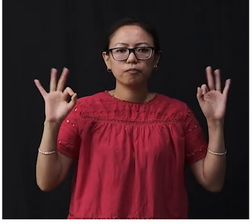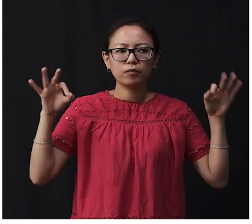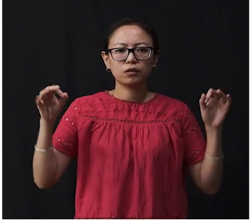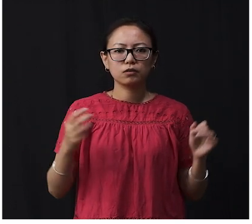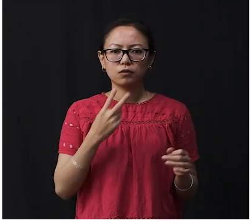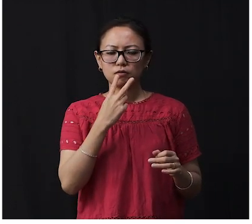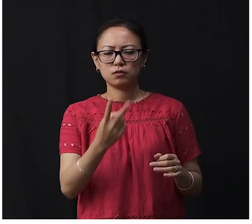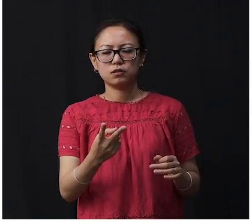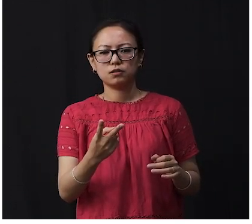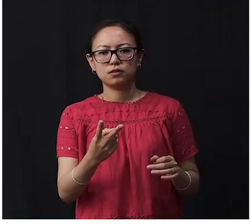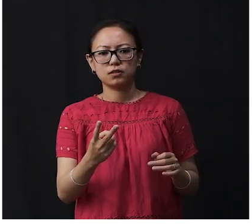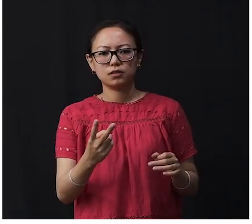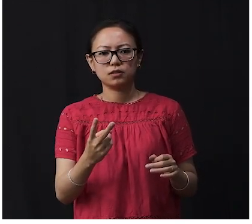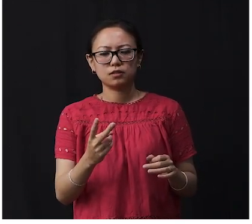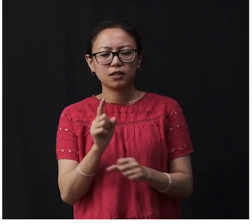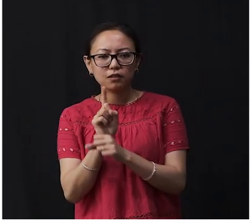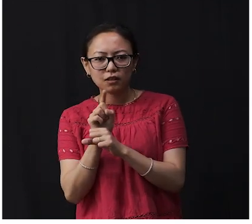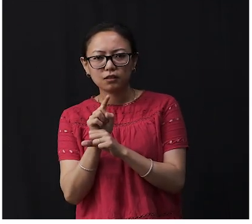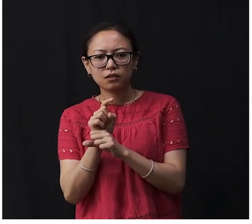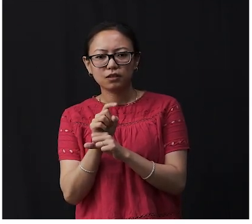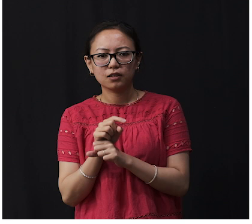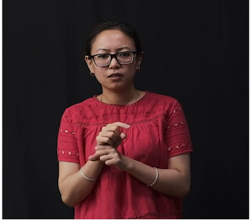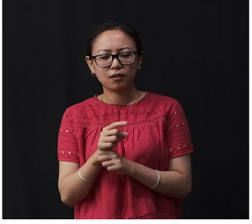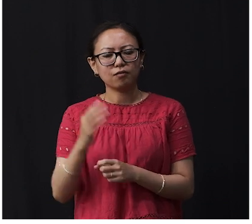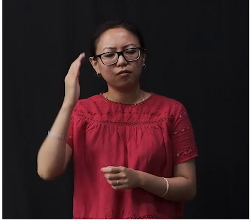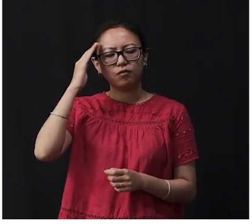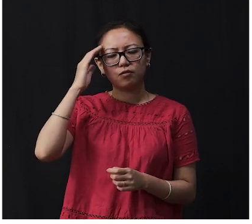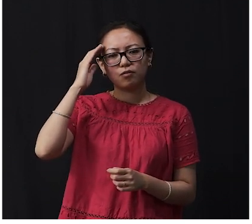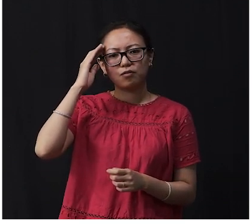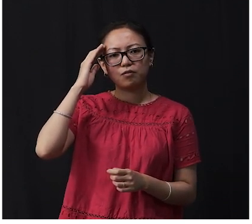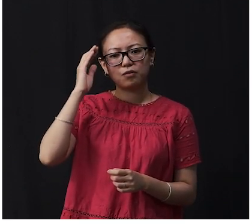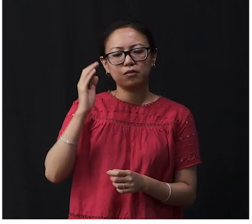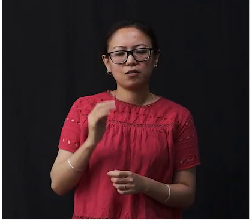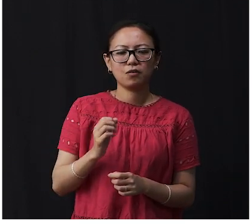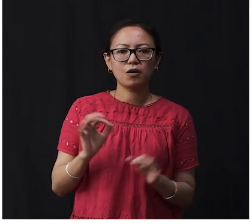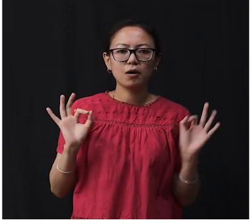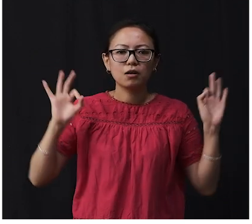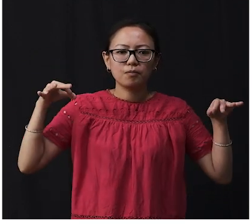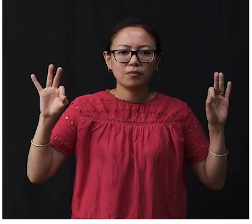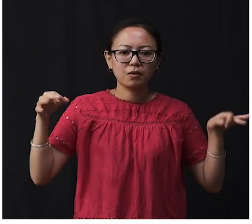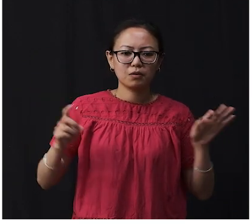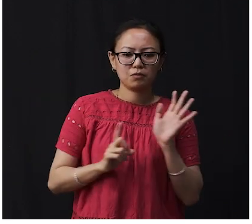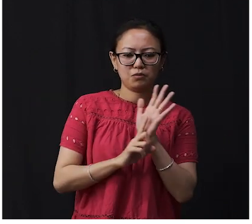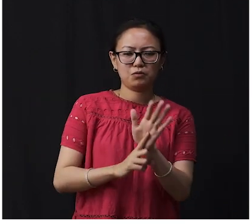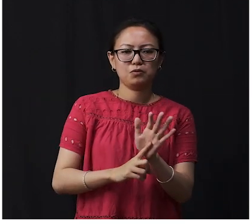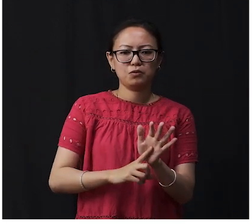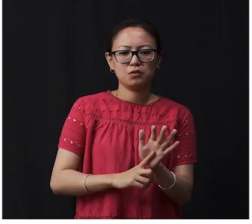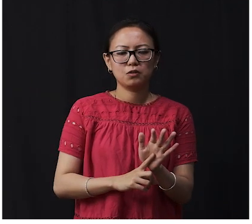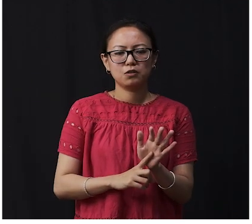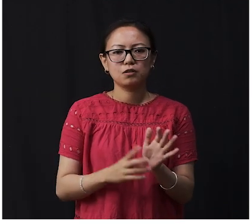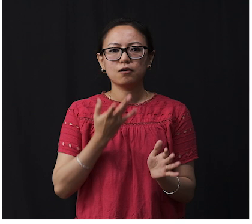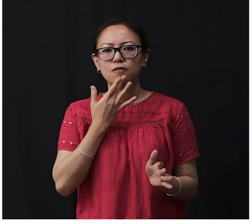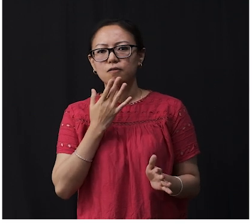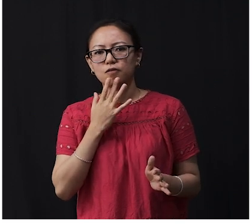And the tail of a peacock are made of feathers. See here, these are all feathers that made